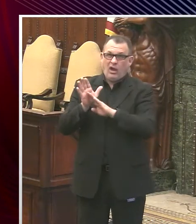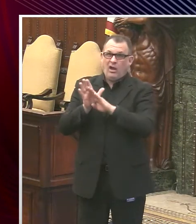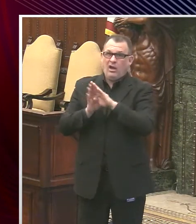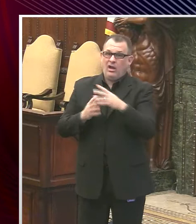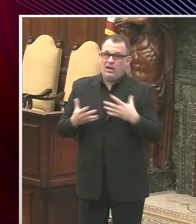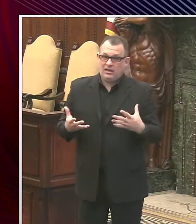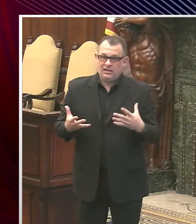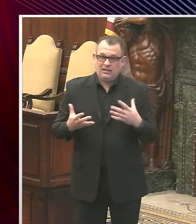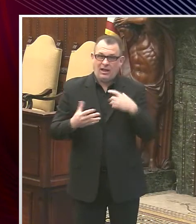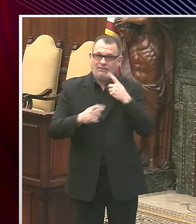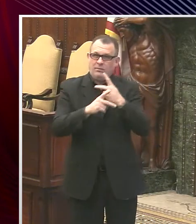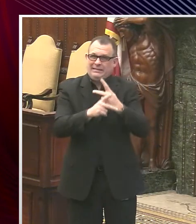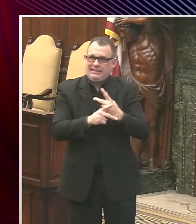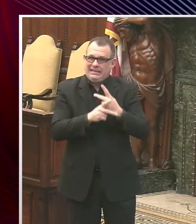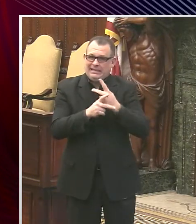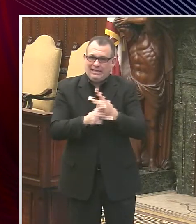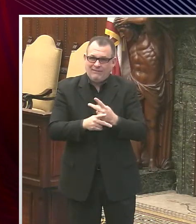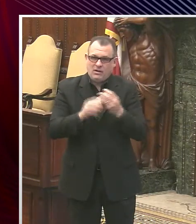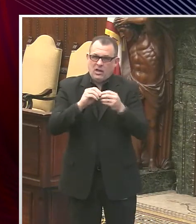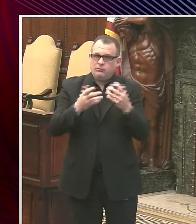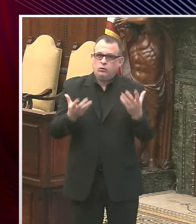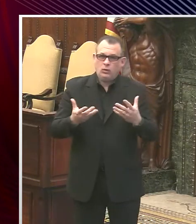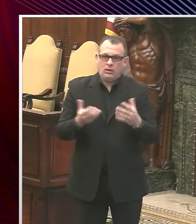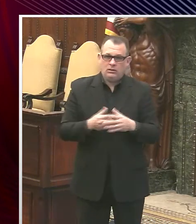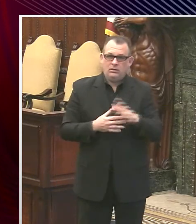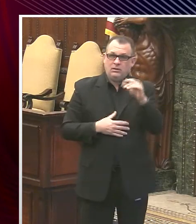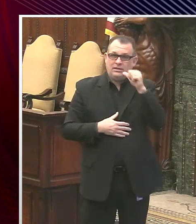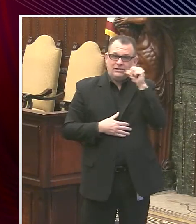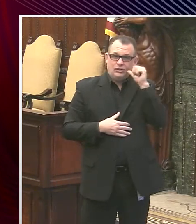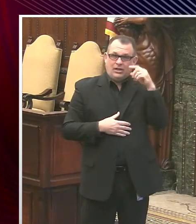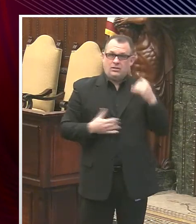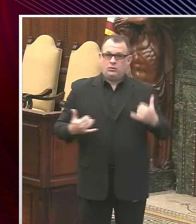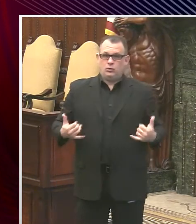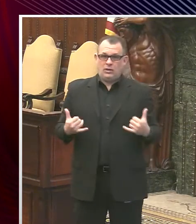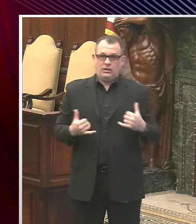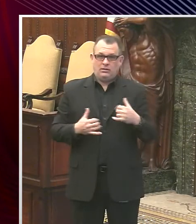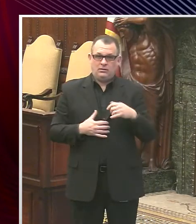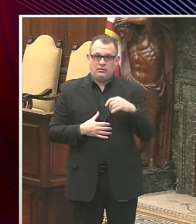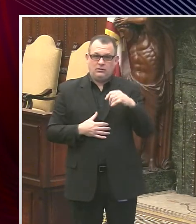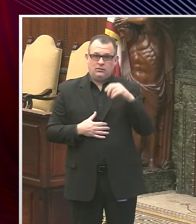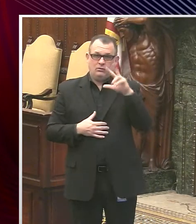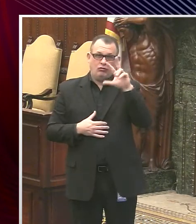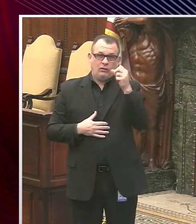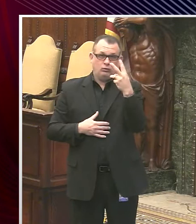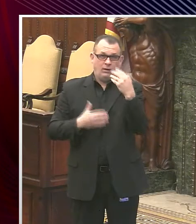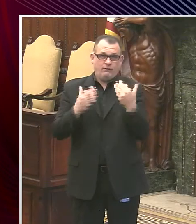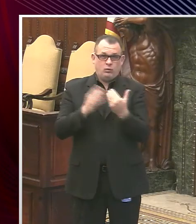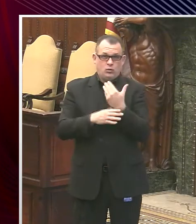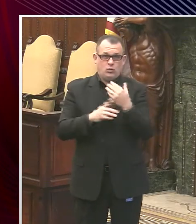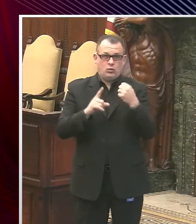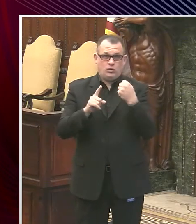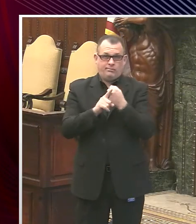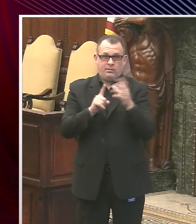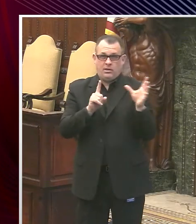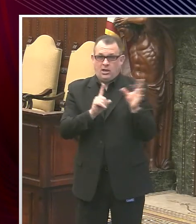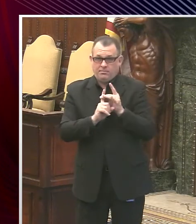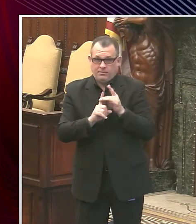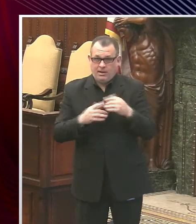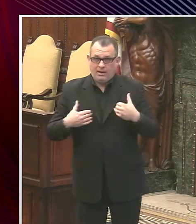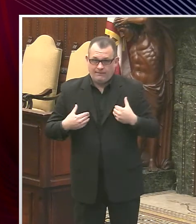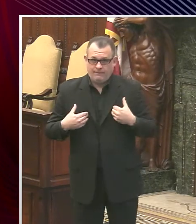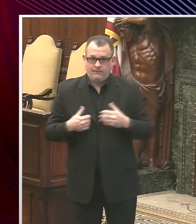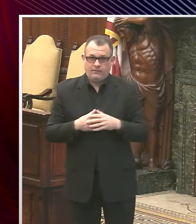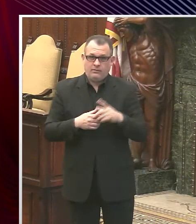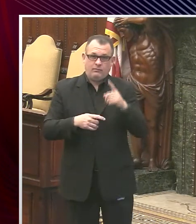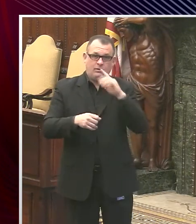to be careful. Here are the numbers. Since this time yesterday, we've identified 312 new cases of the coronavirus in Philadelphia residents confirmed